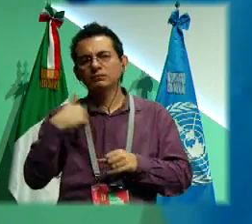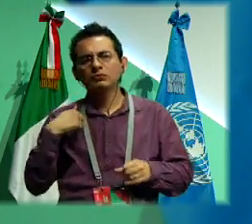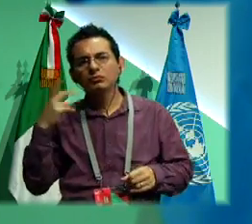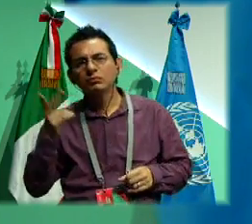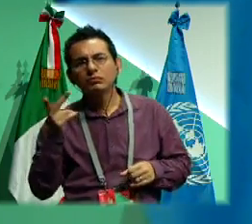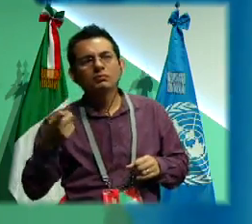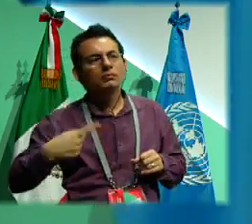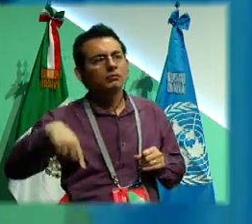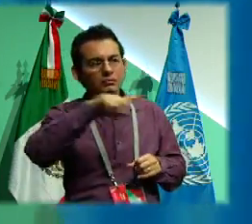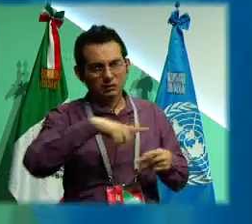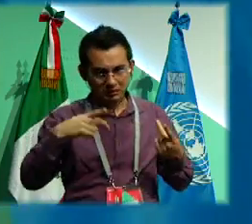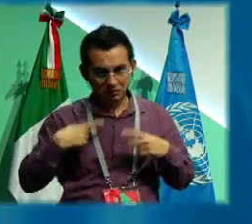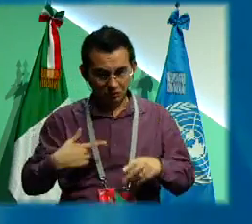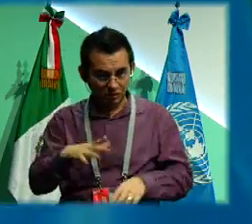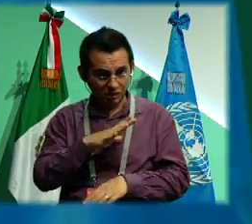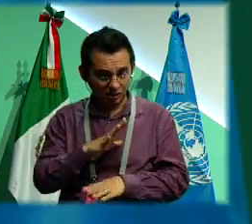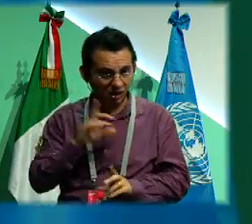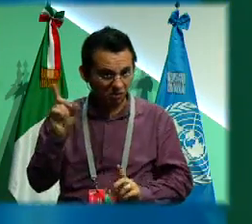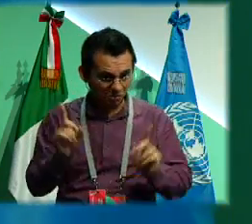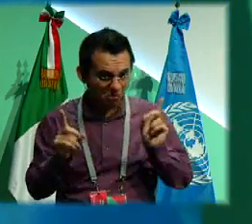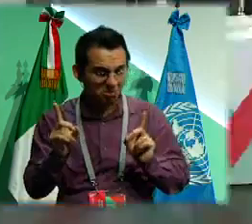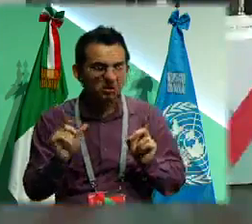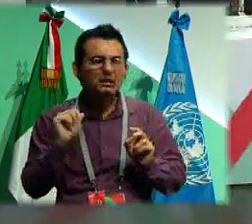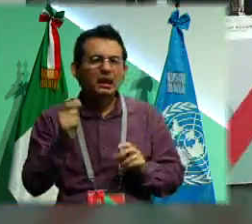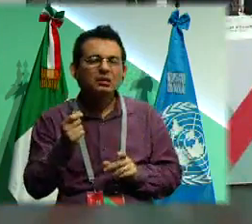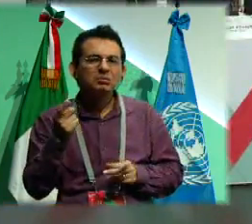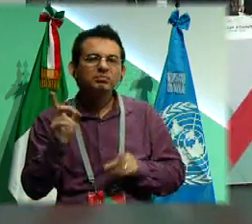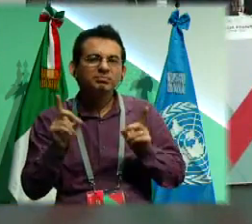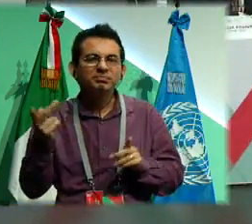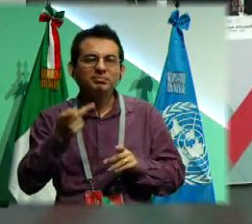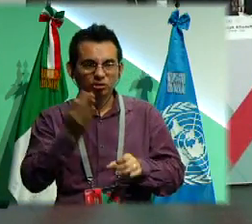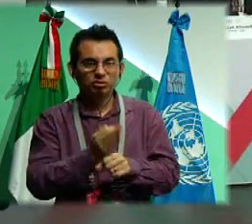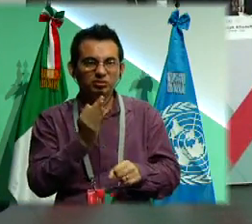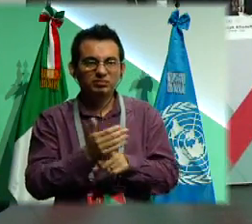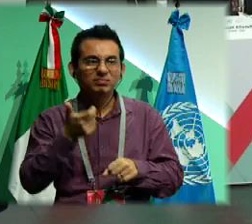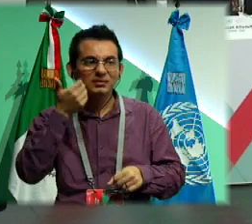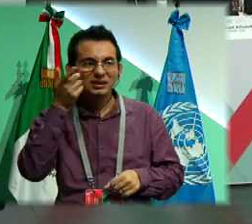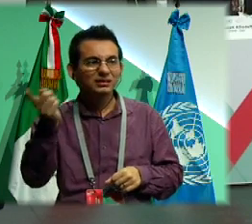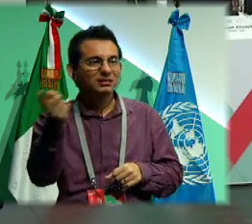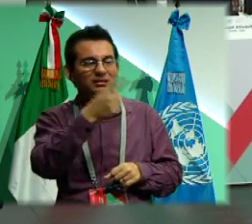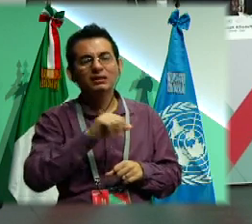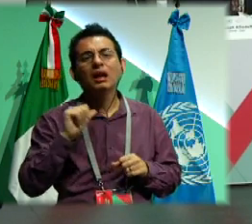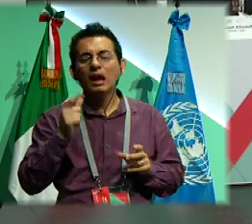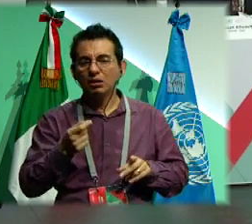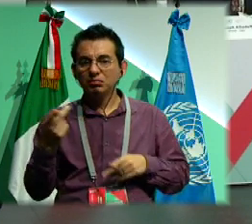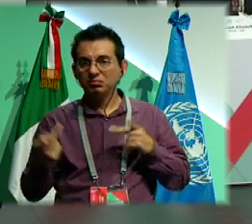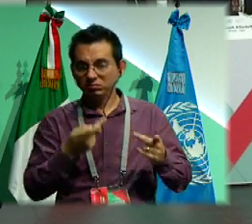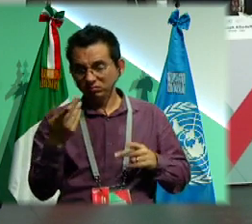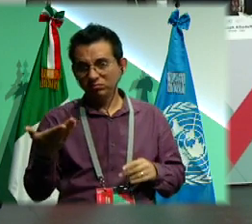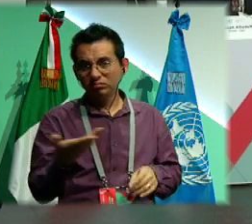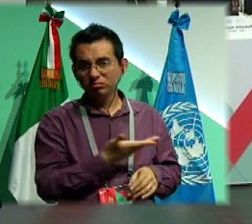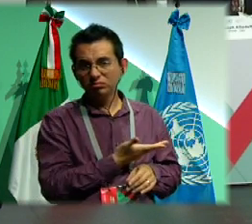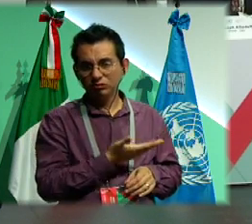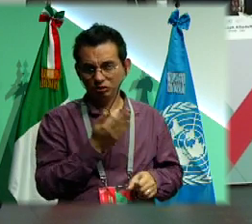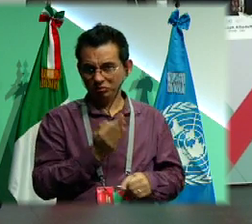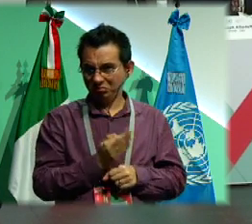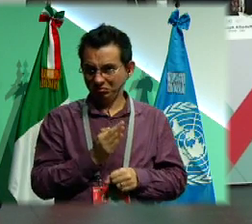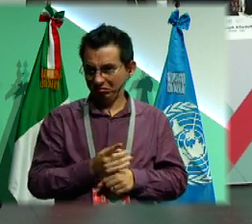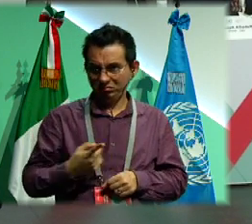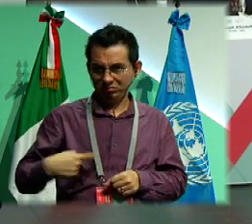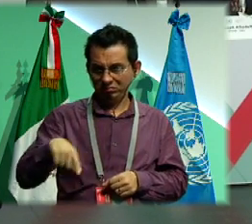to raise any questions at this point, or have we got anything on the from the remote moderators at this time?